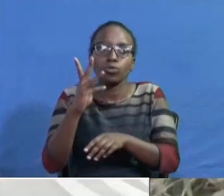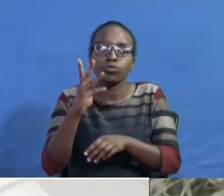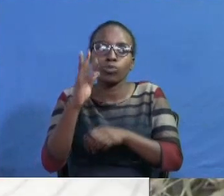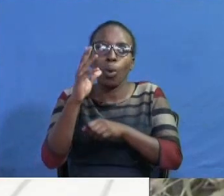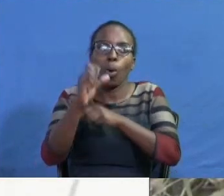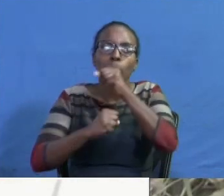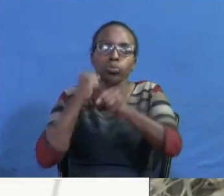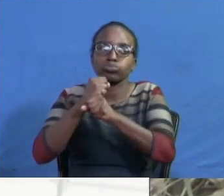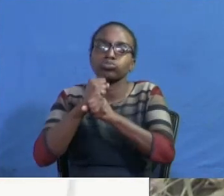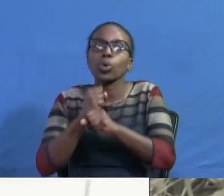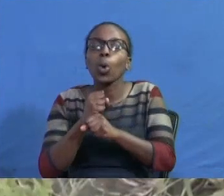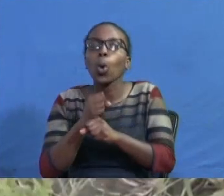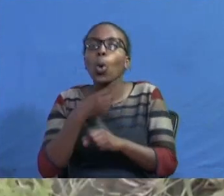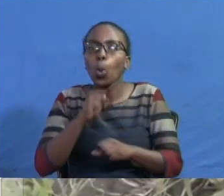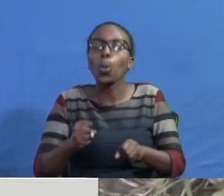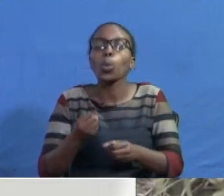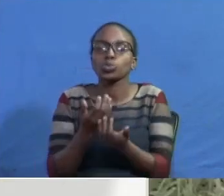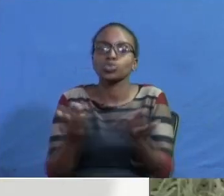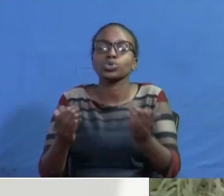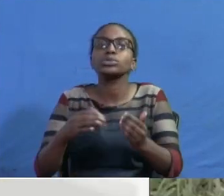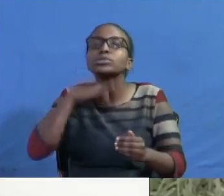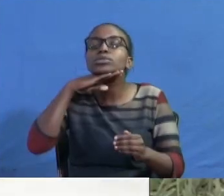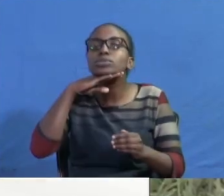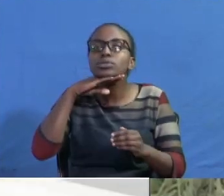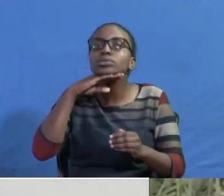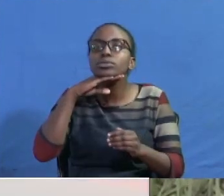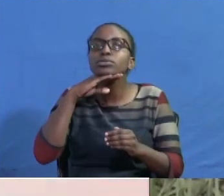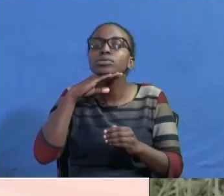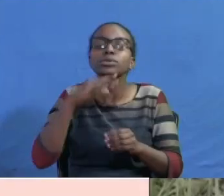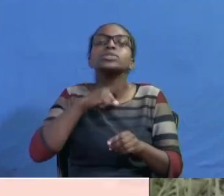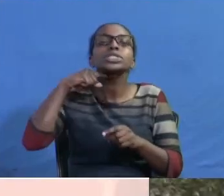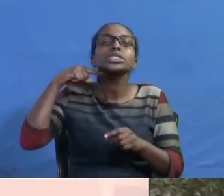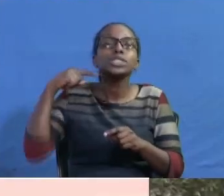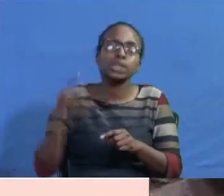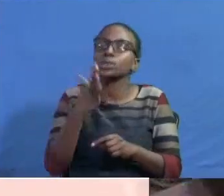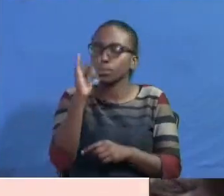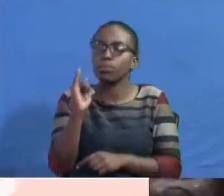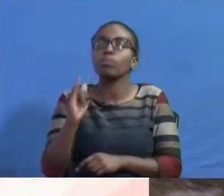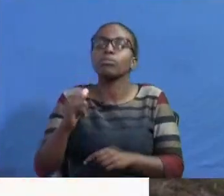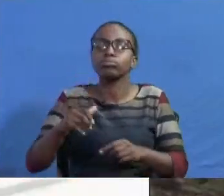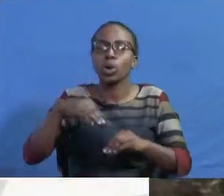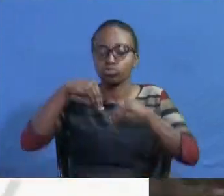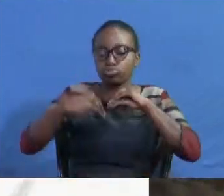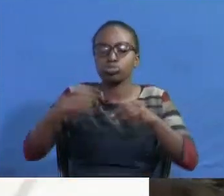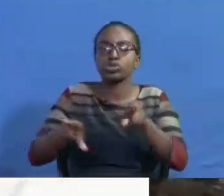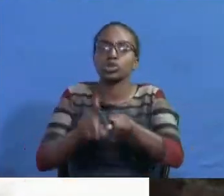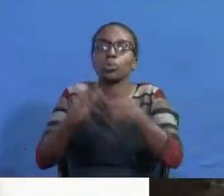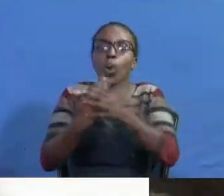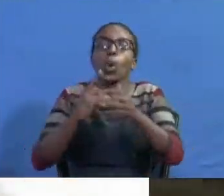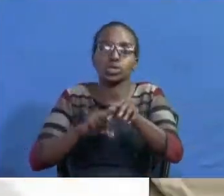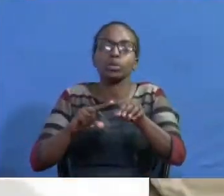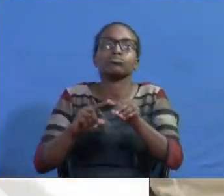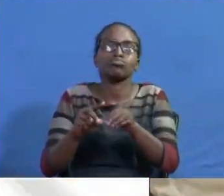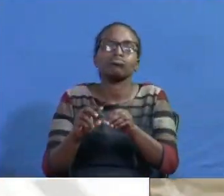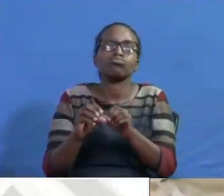attacked and killed by a hyena, KWS has launched an operation to capture and remove the hyenas from the